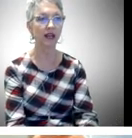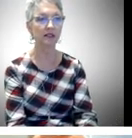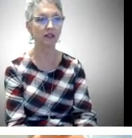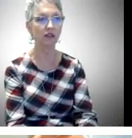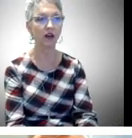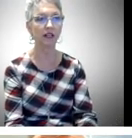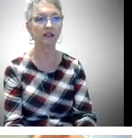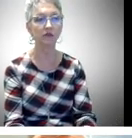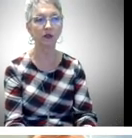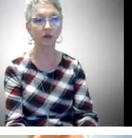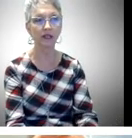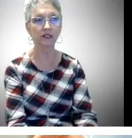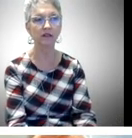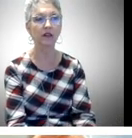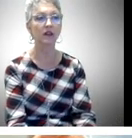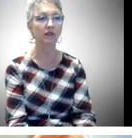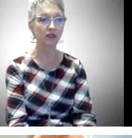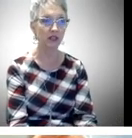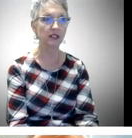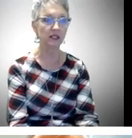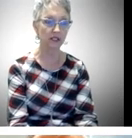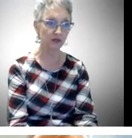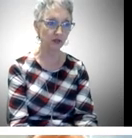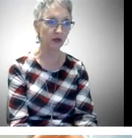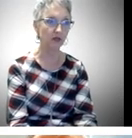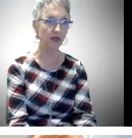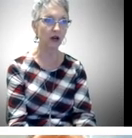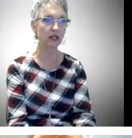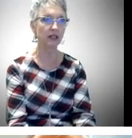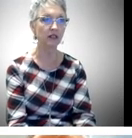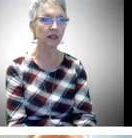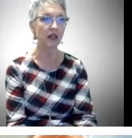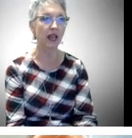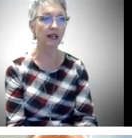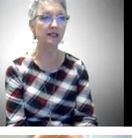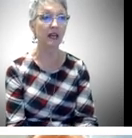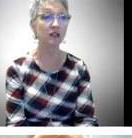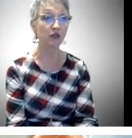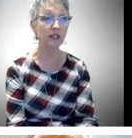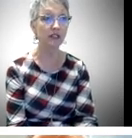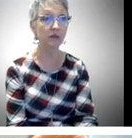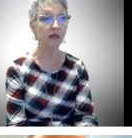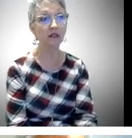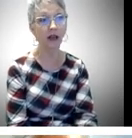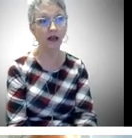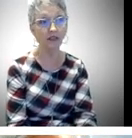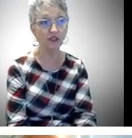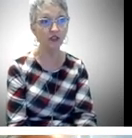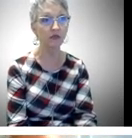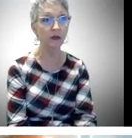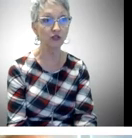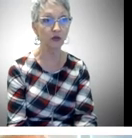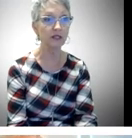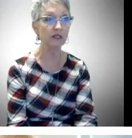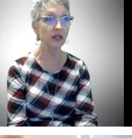that has a legal guardian that's been arrested for assaulting the individual? The guardian has untreated mental health